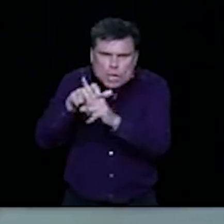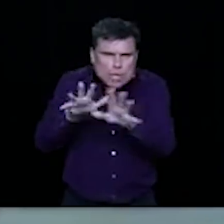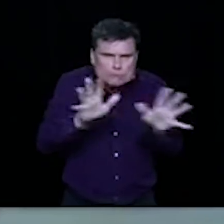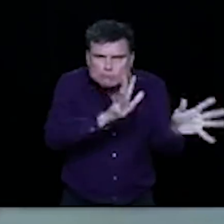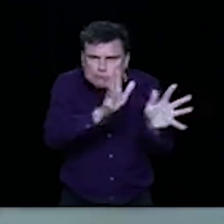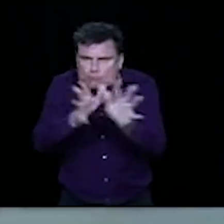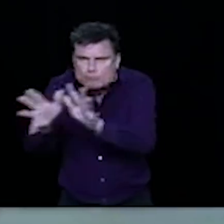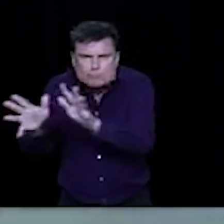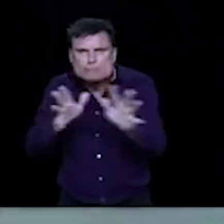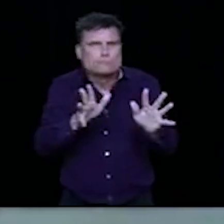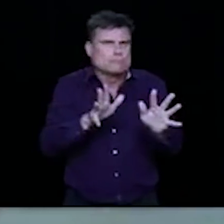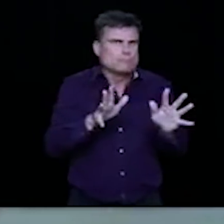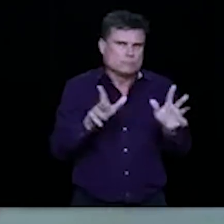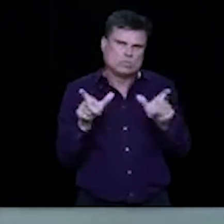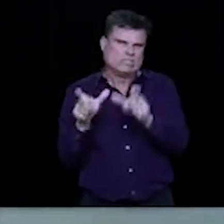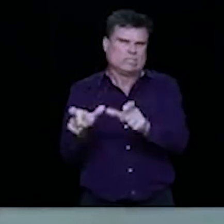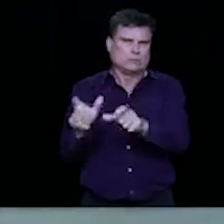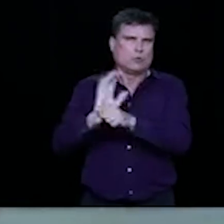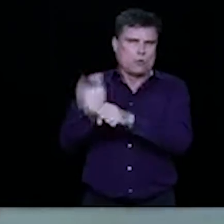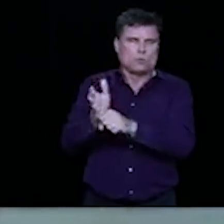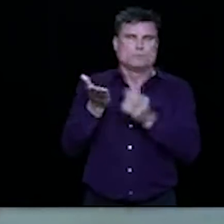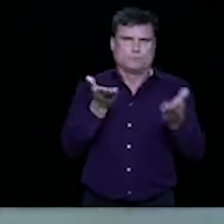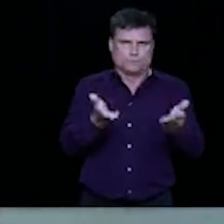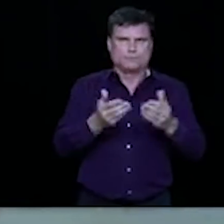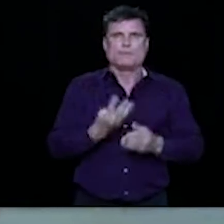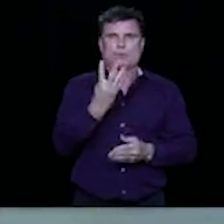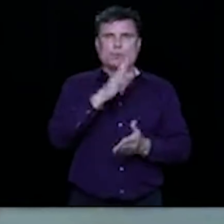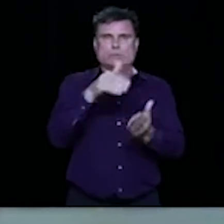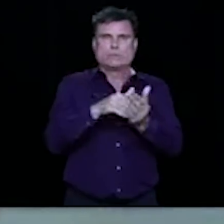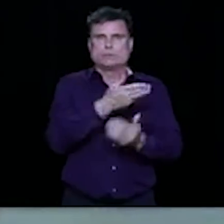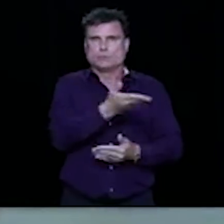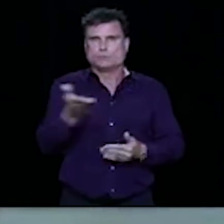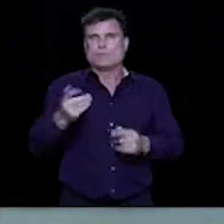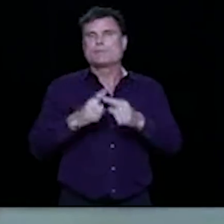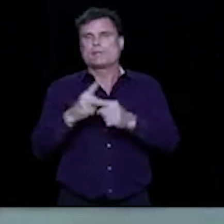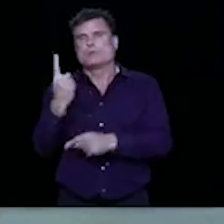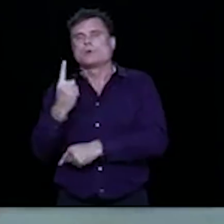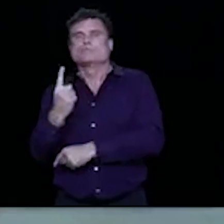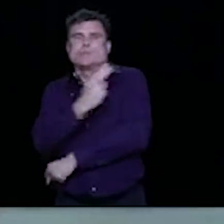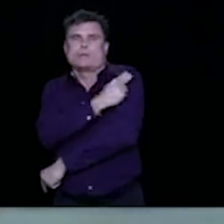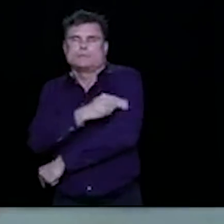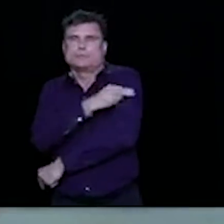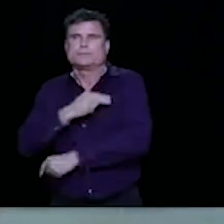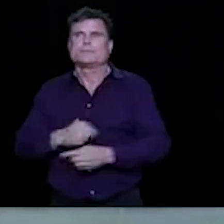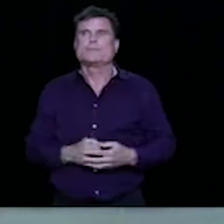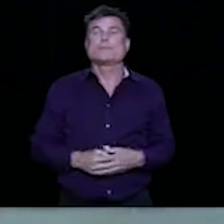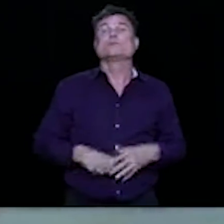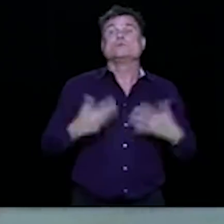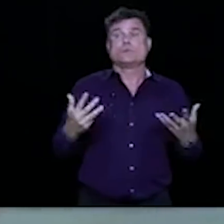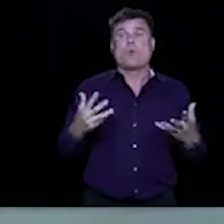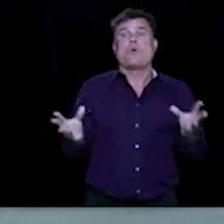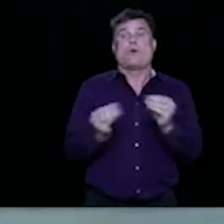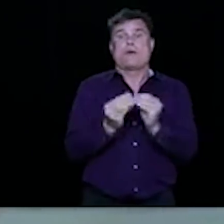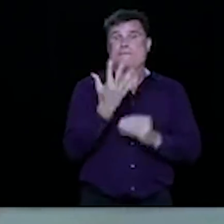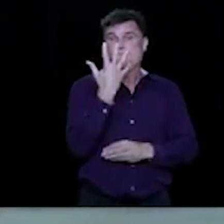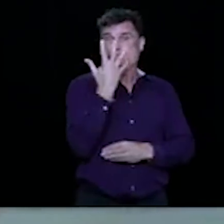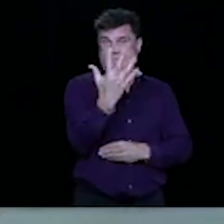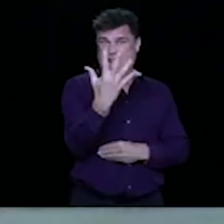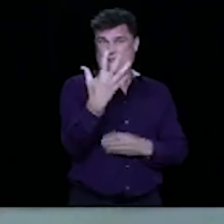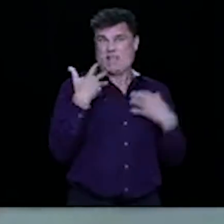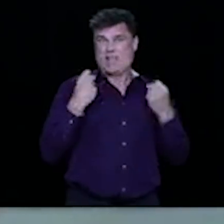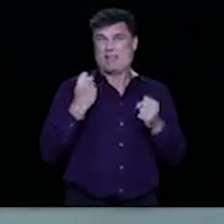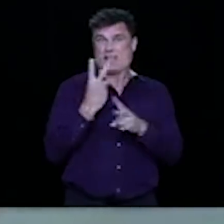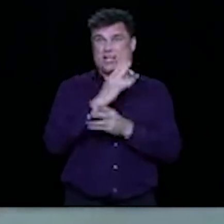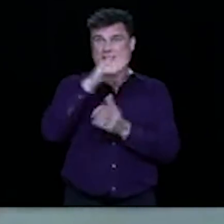us with 5 active outbreaks now in our healthcare system, 4 of which are in long-term care or assisted living, and 1 now in